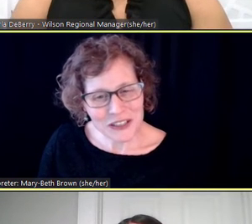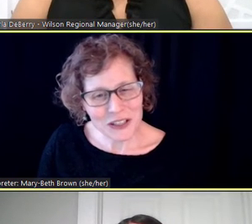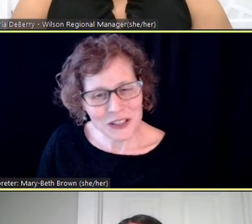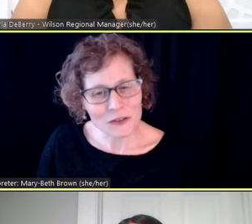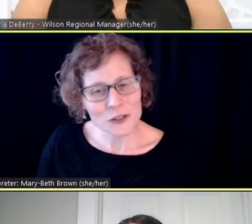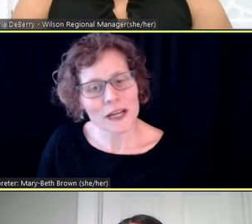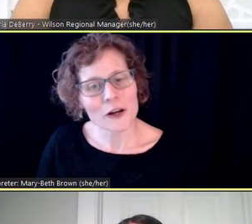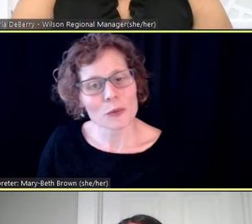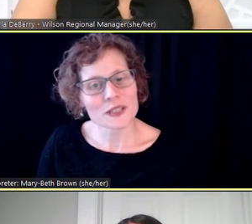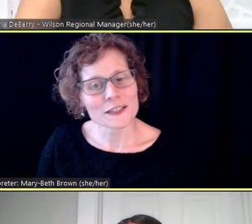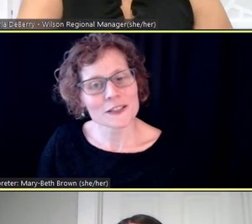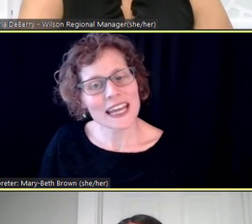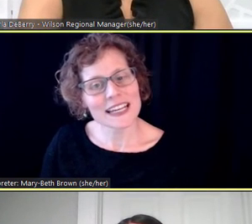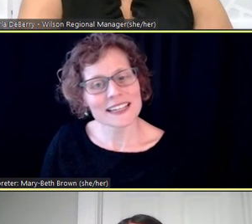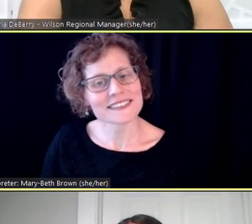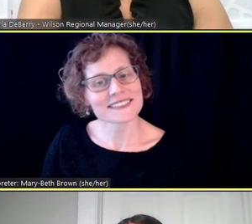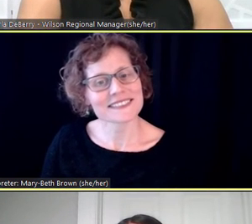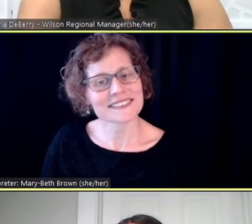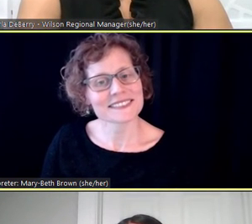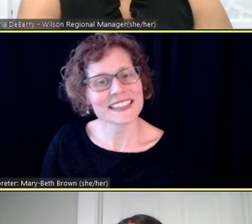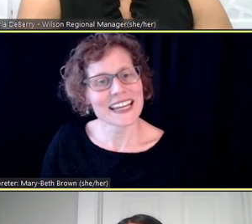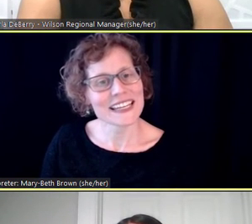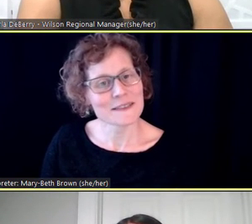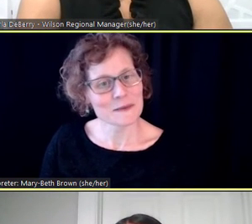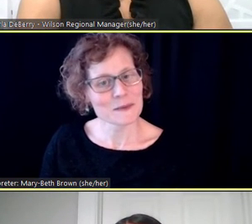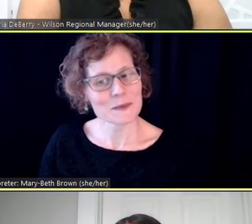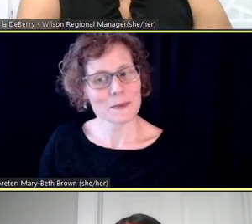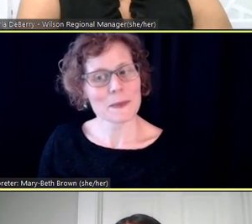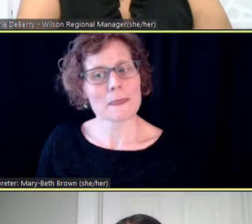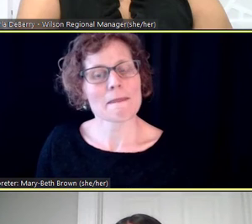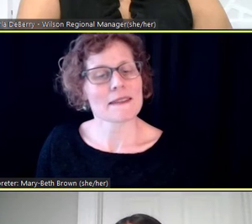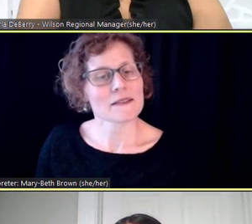I'm going to turn it over to my co-presenter, Katie. Katie?